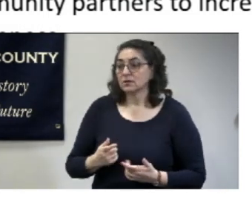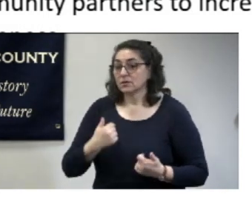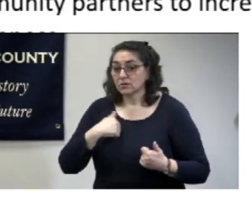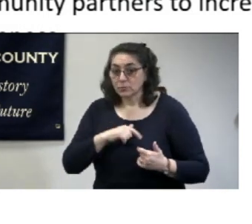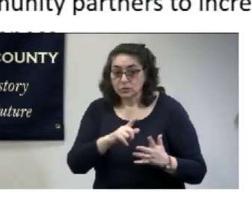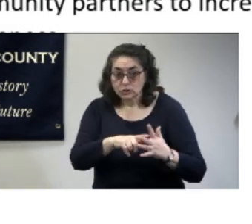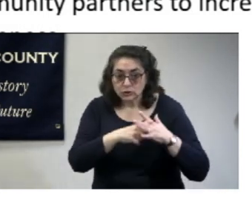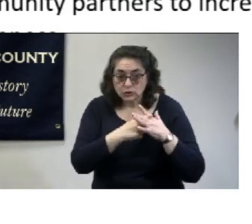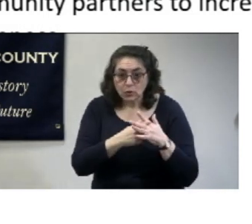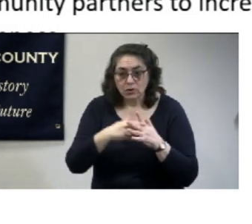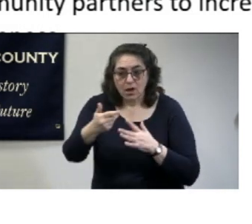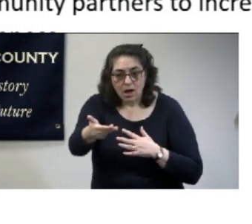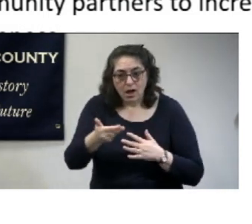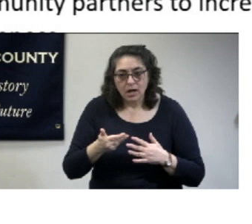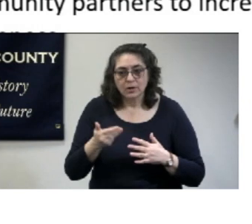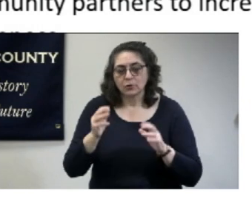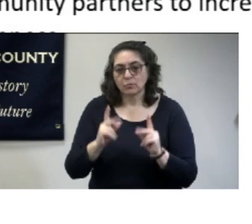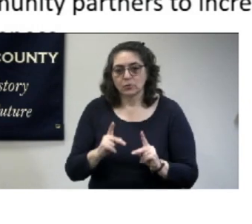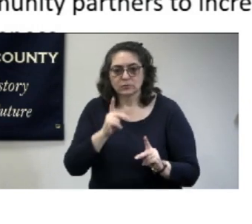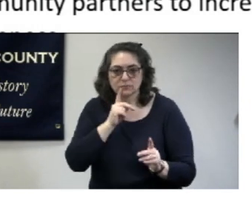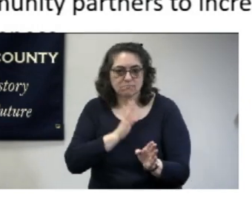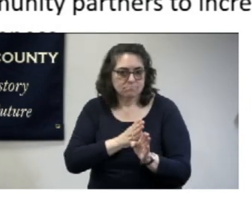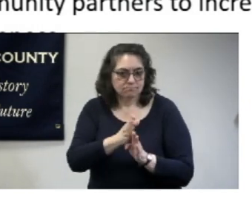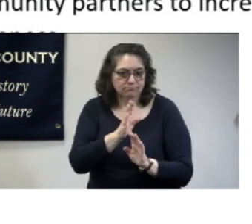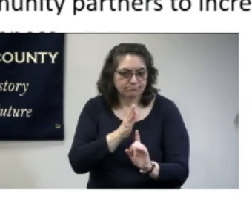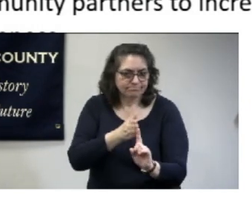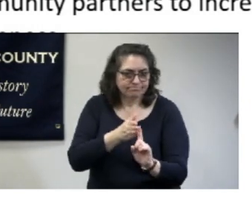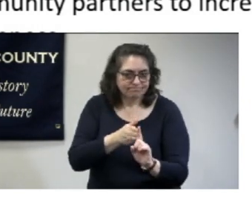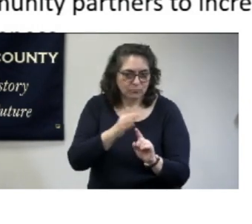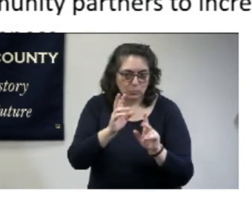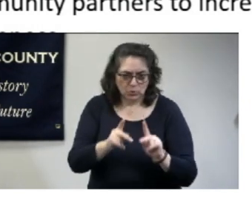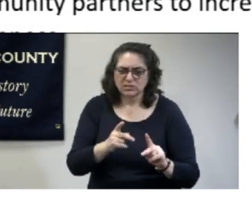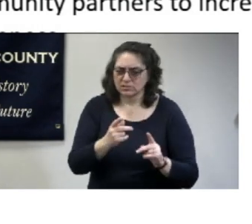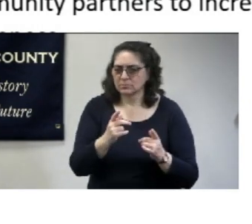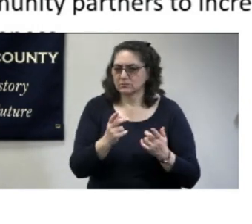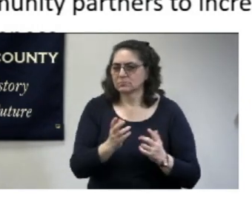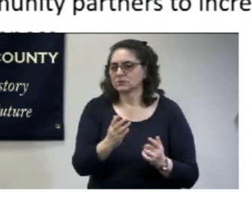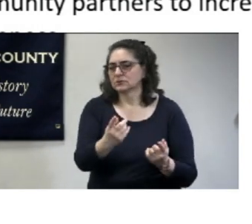who is the main person for that, and it's on its way.